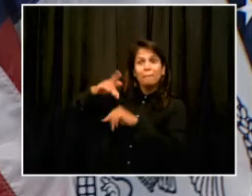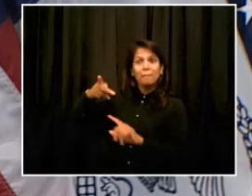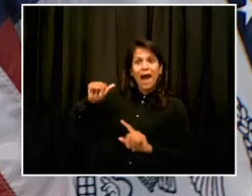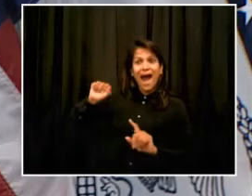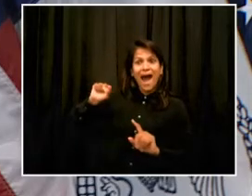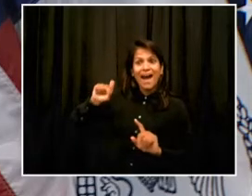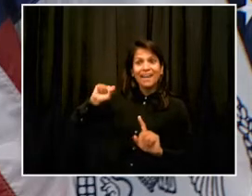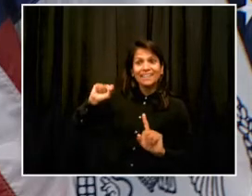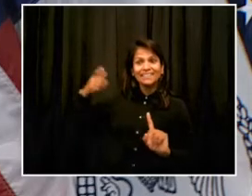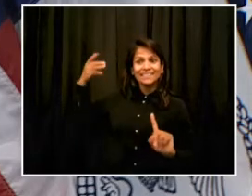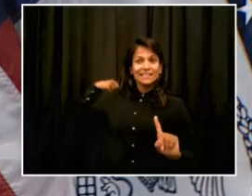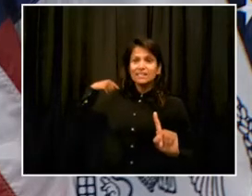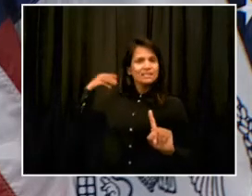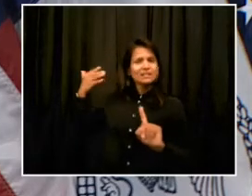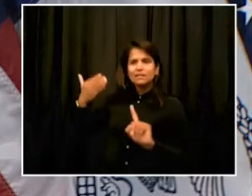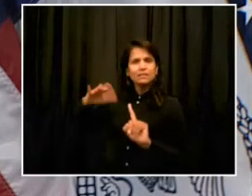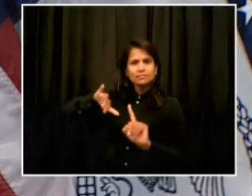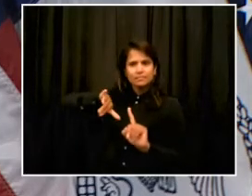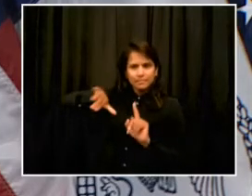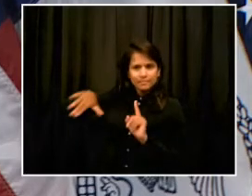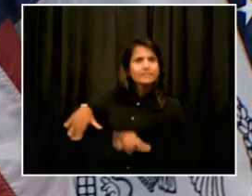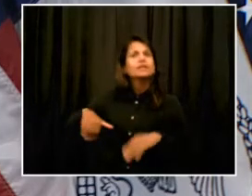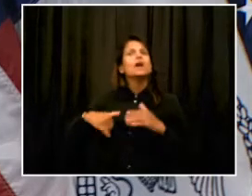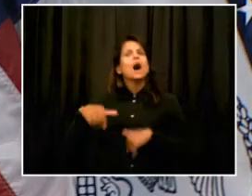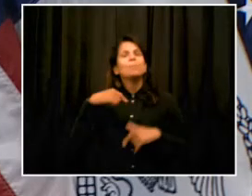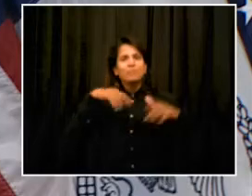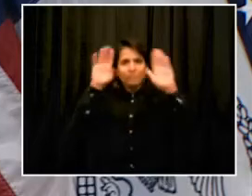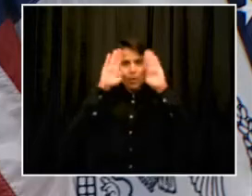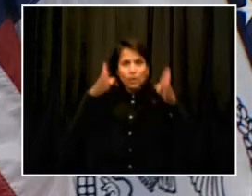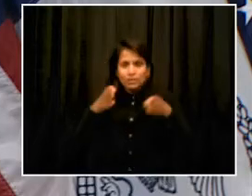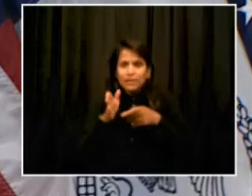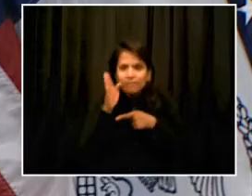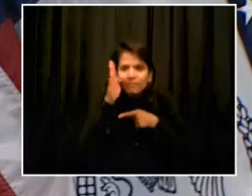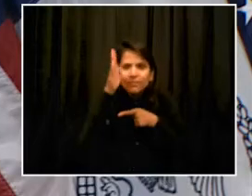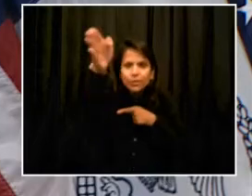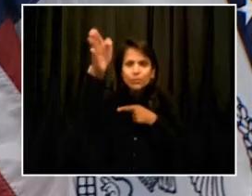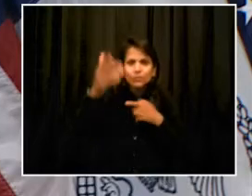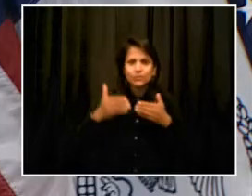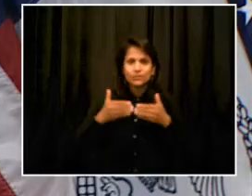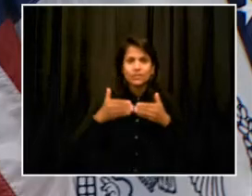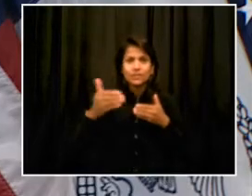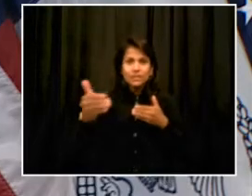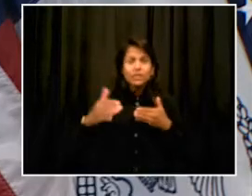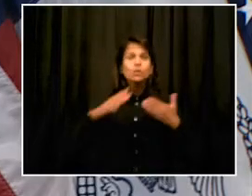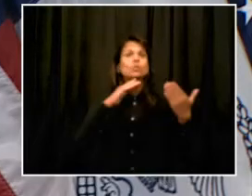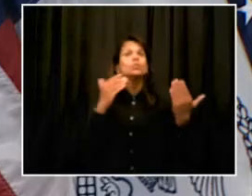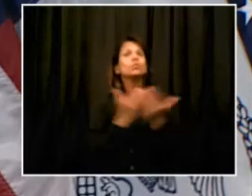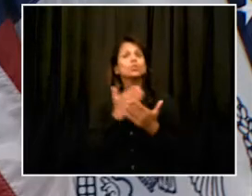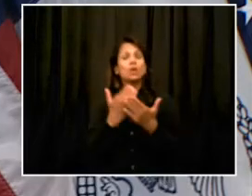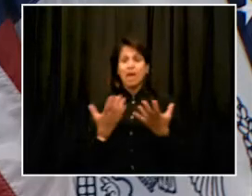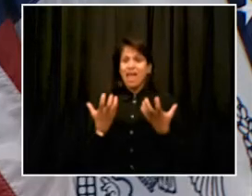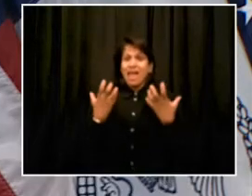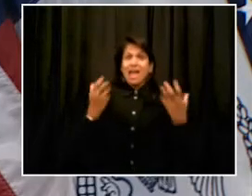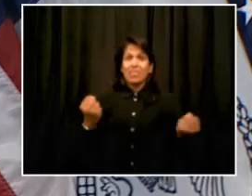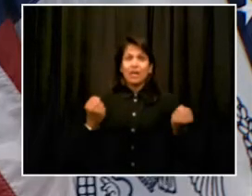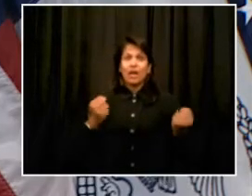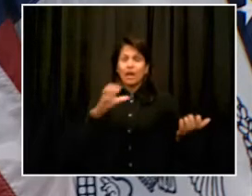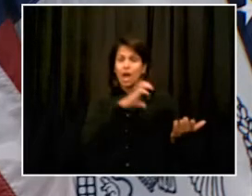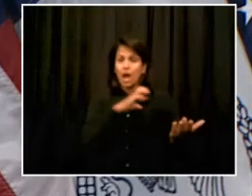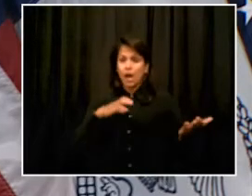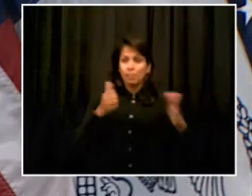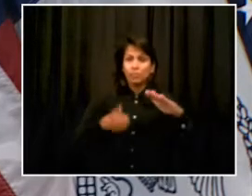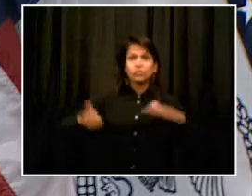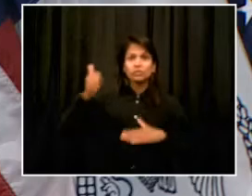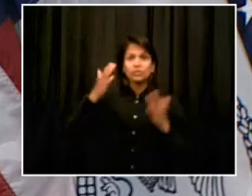record, Dr. Dave Choksi. The focus now is going to be on getting ready for opening schools, getting ready for reopening our economy